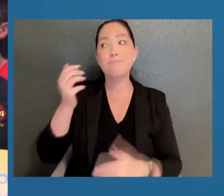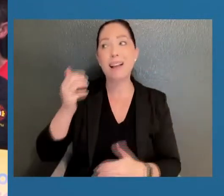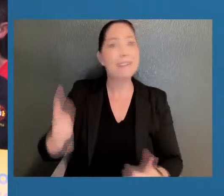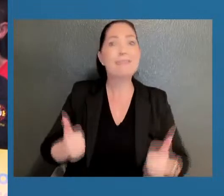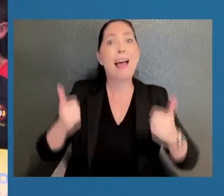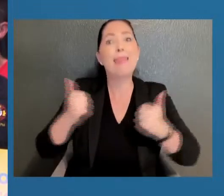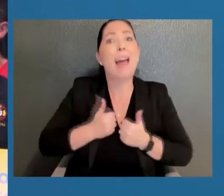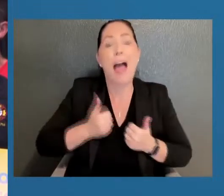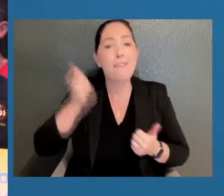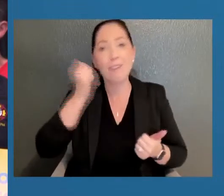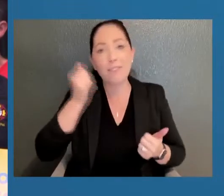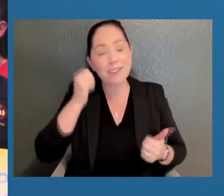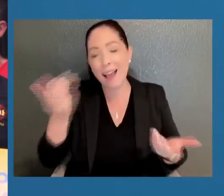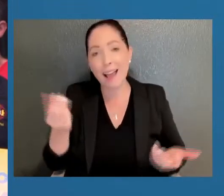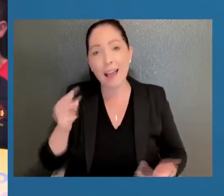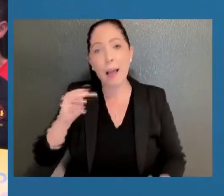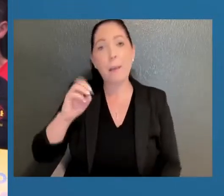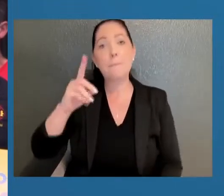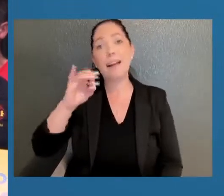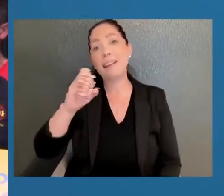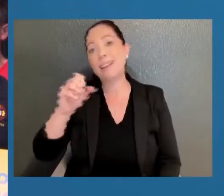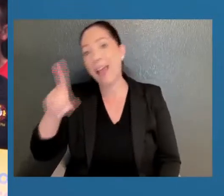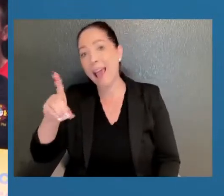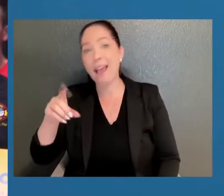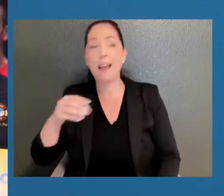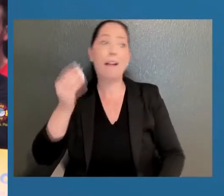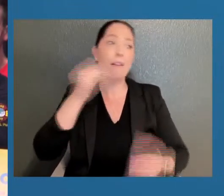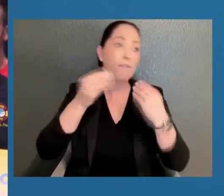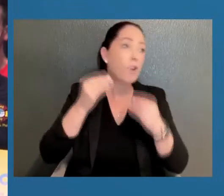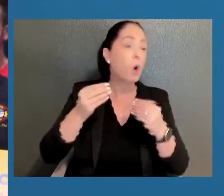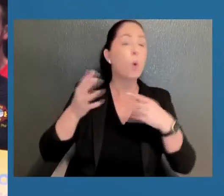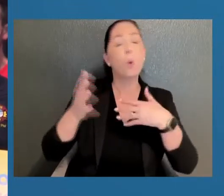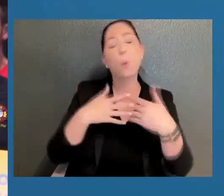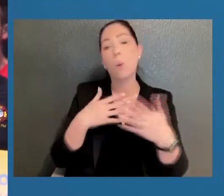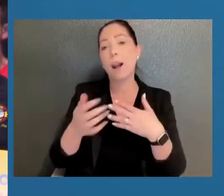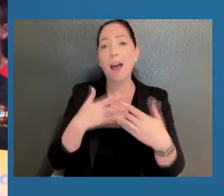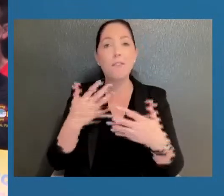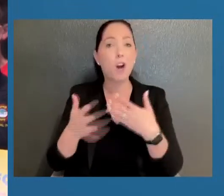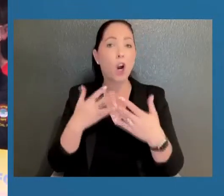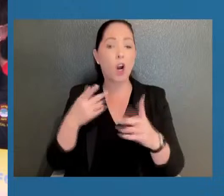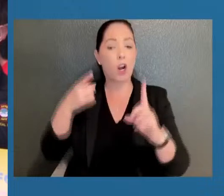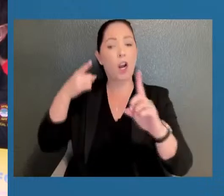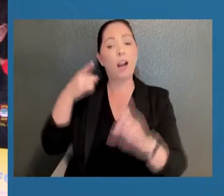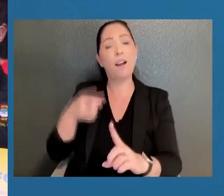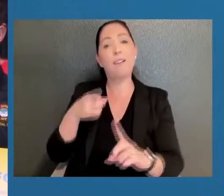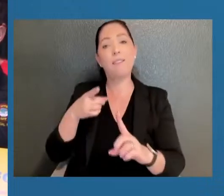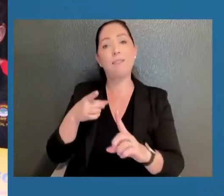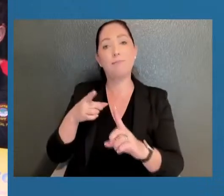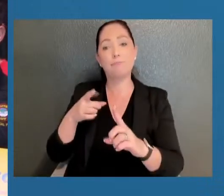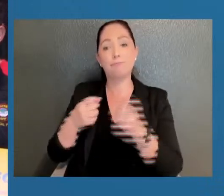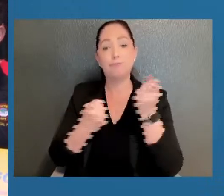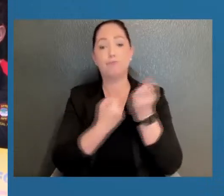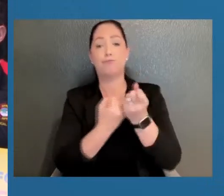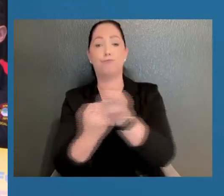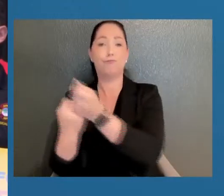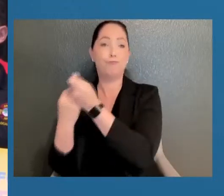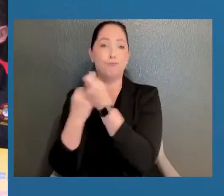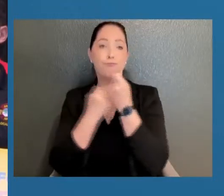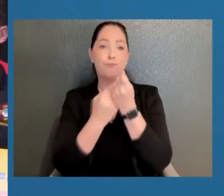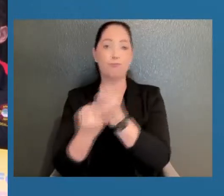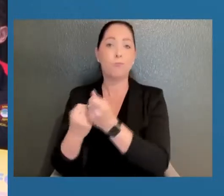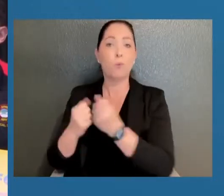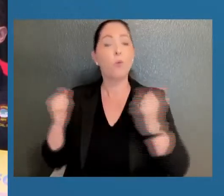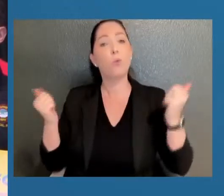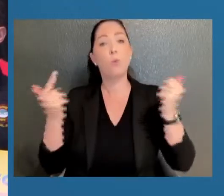service program or whatever. It's about standing with everybody together, and we all kick in to